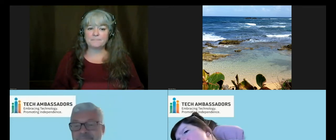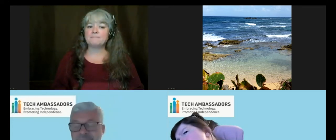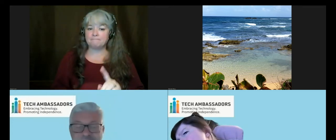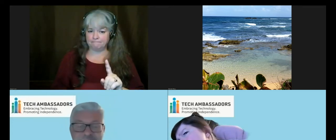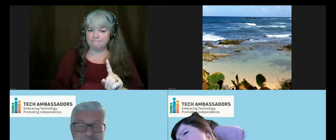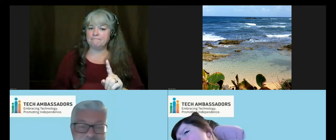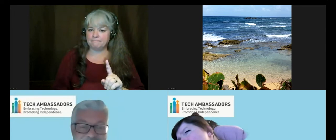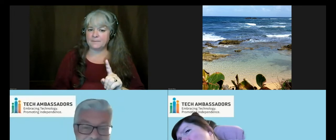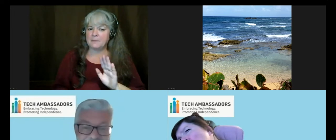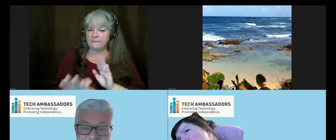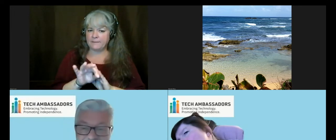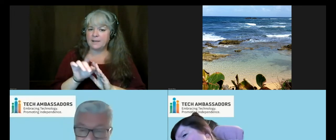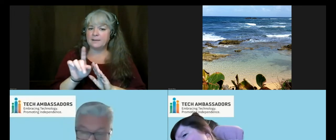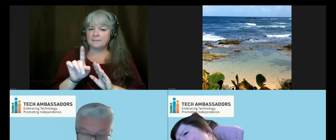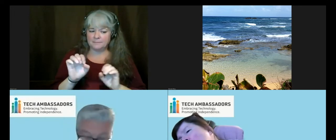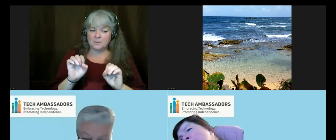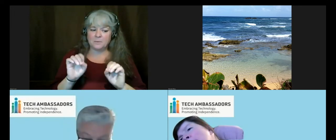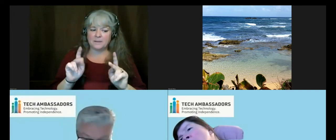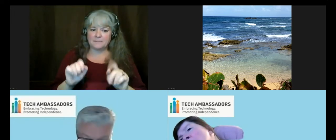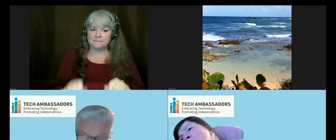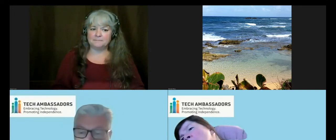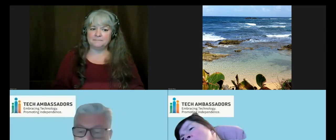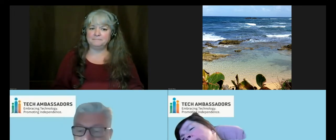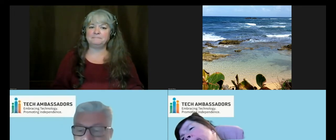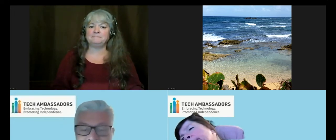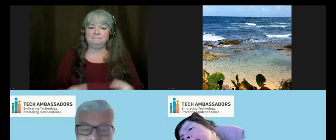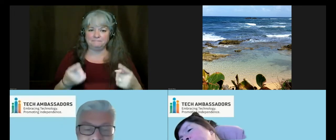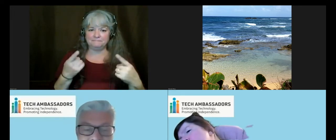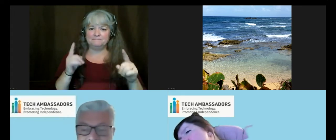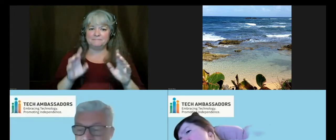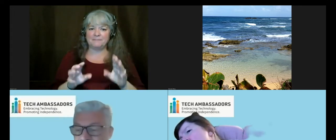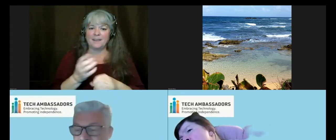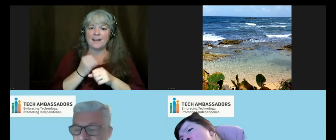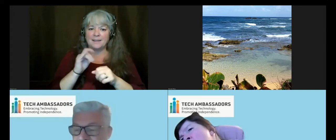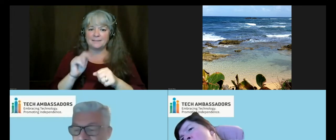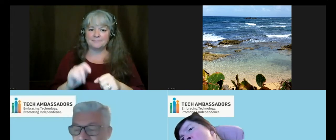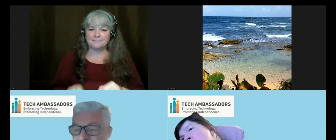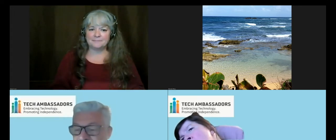it. Okay, okay. Thank you.